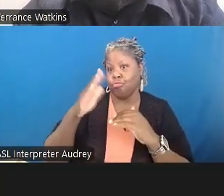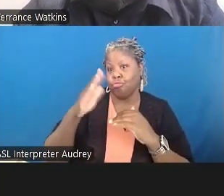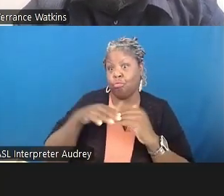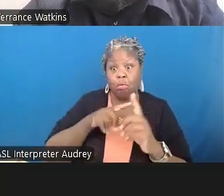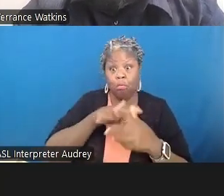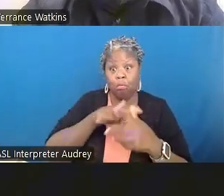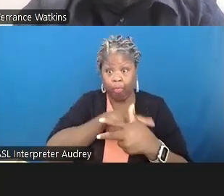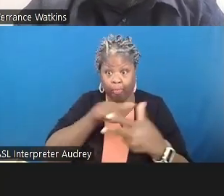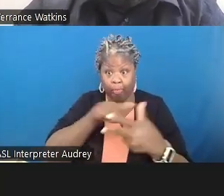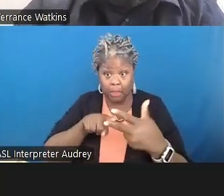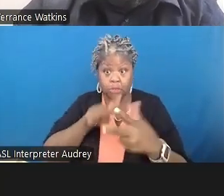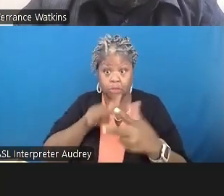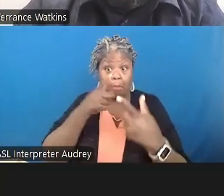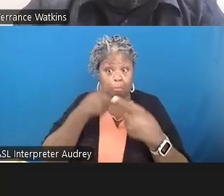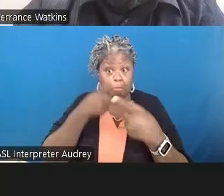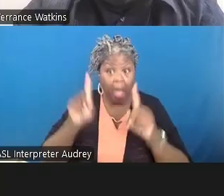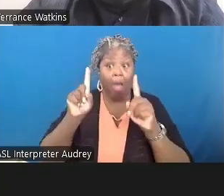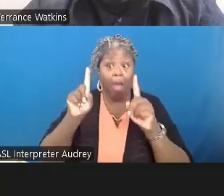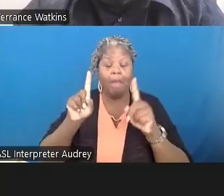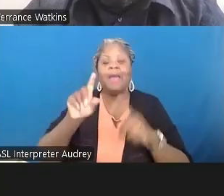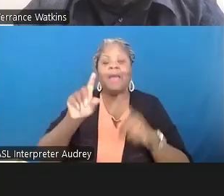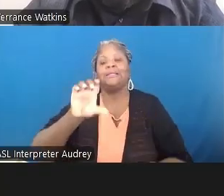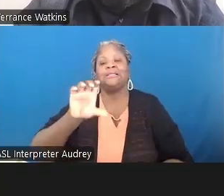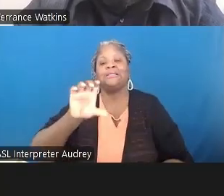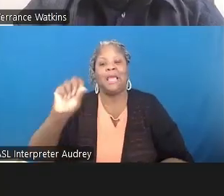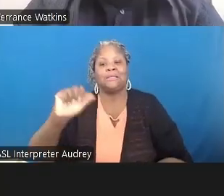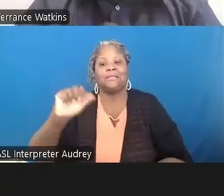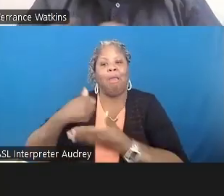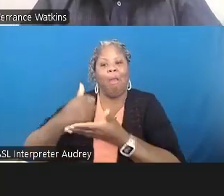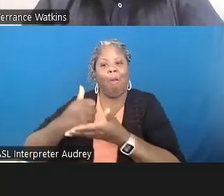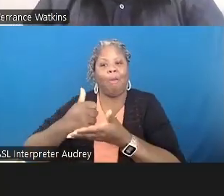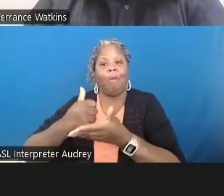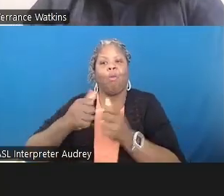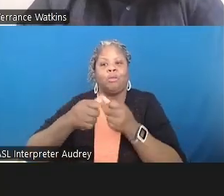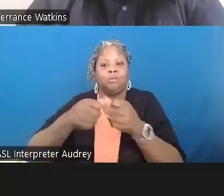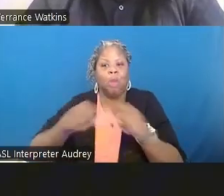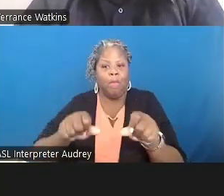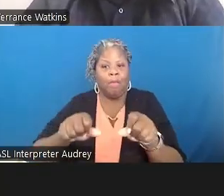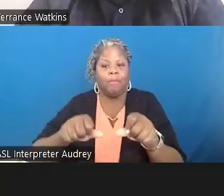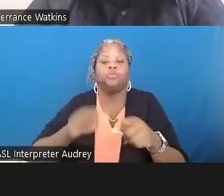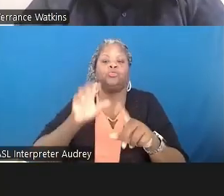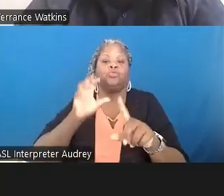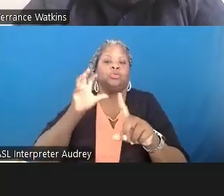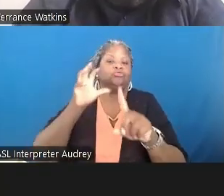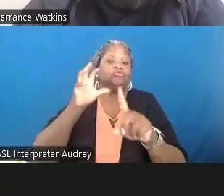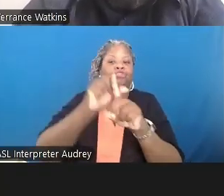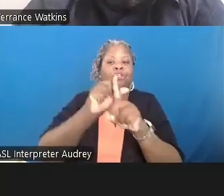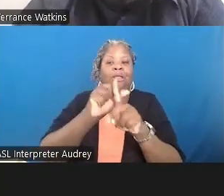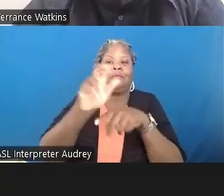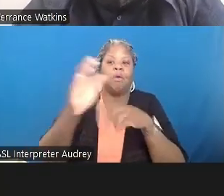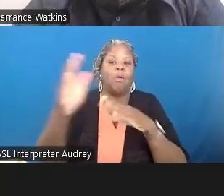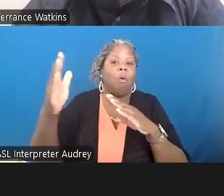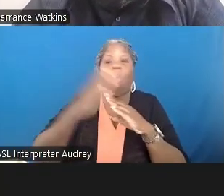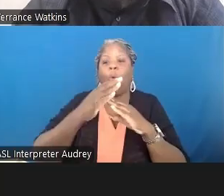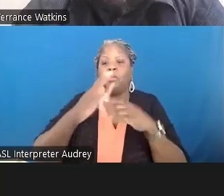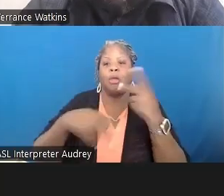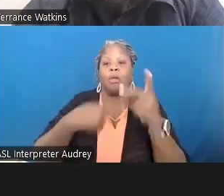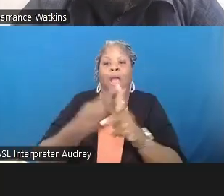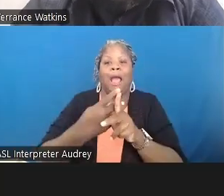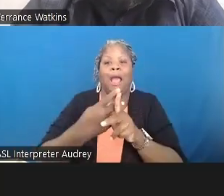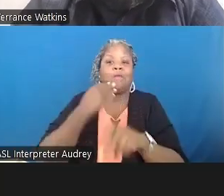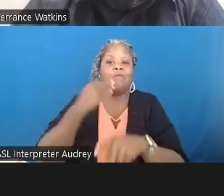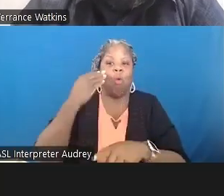three metrics, CCS can assist them with applying for down payment to achieve the ultimate form of housing stability, home